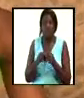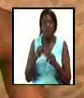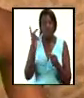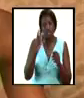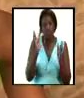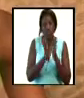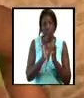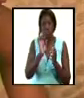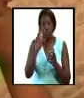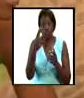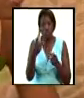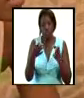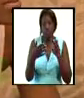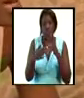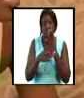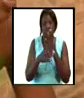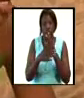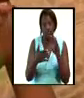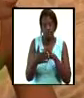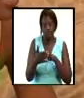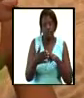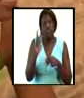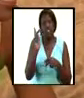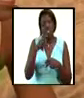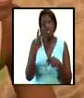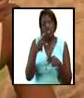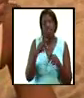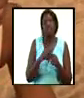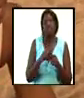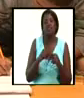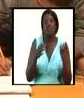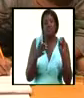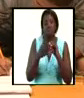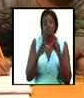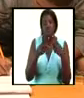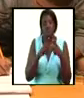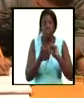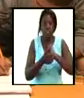place the punctuation marks where they should be? That could really help you.